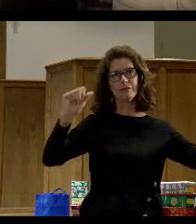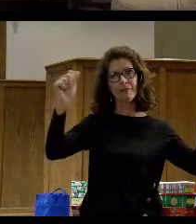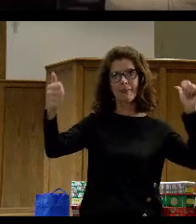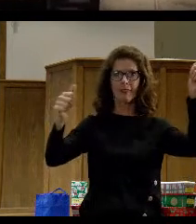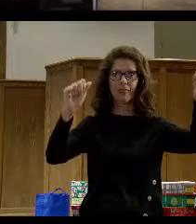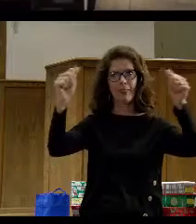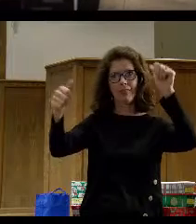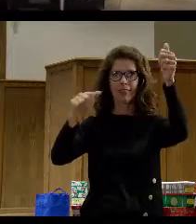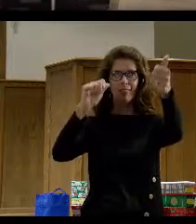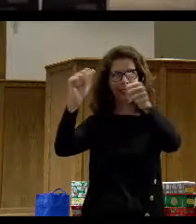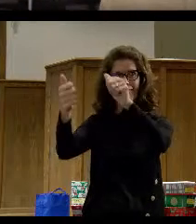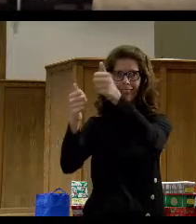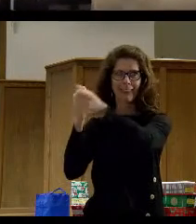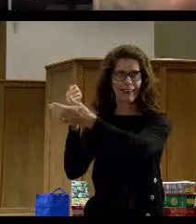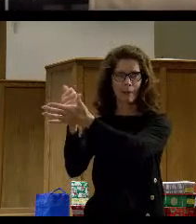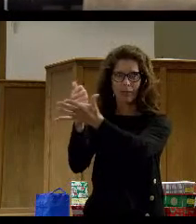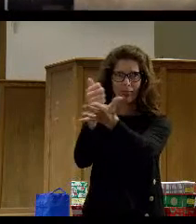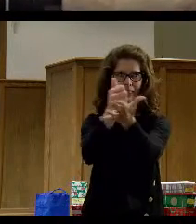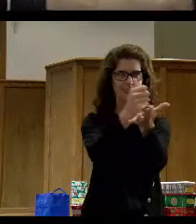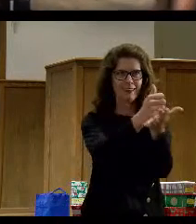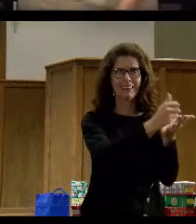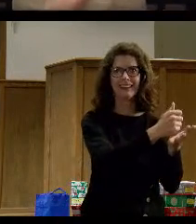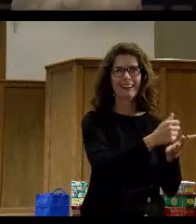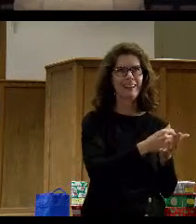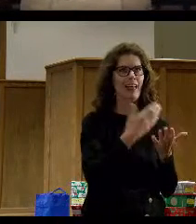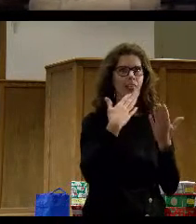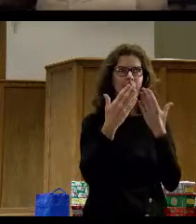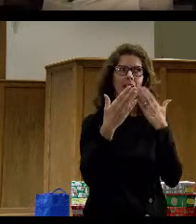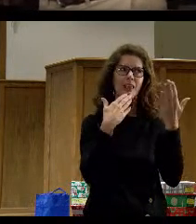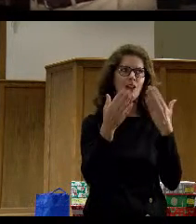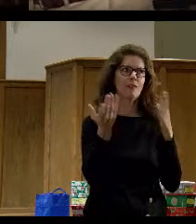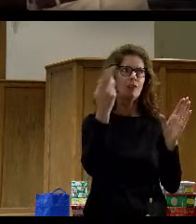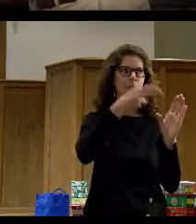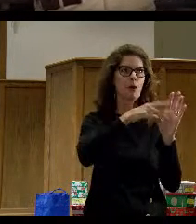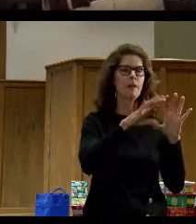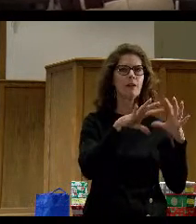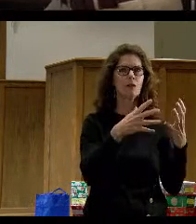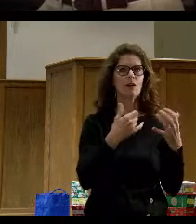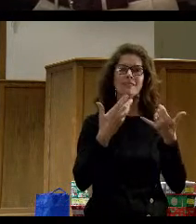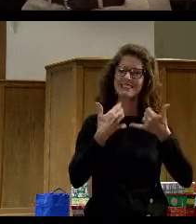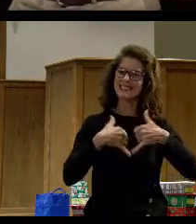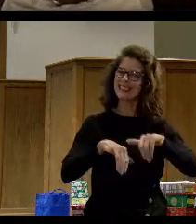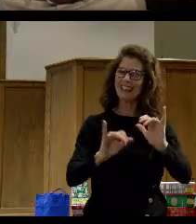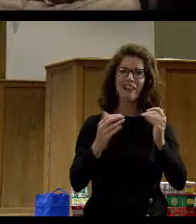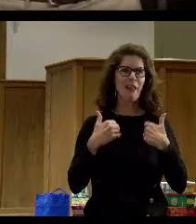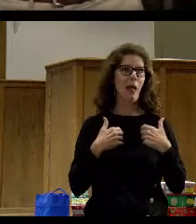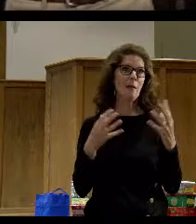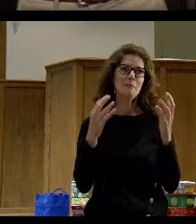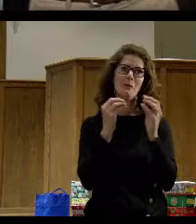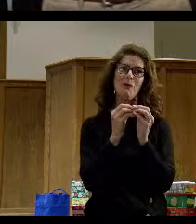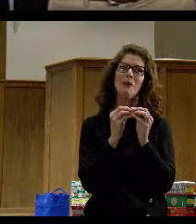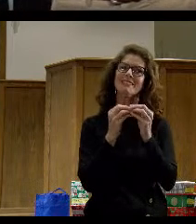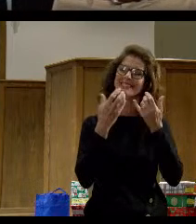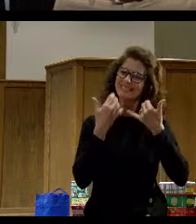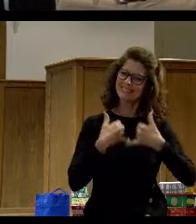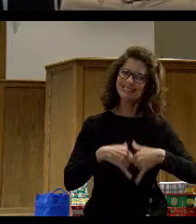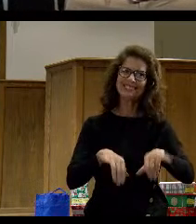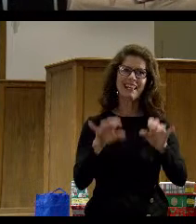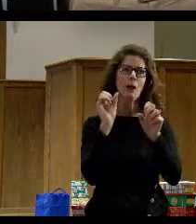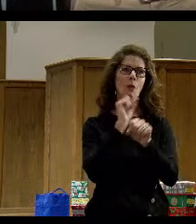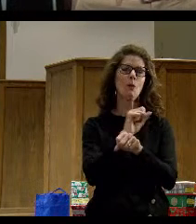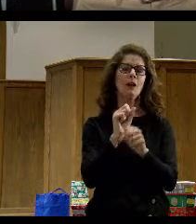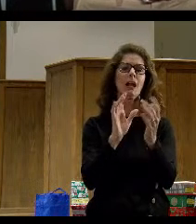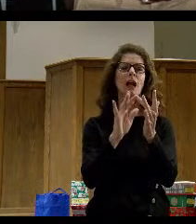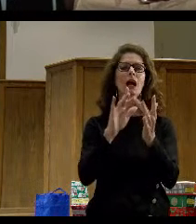folks out. So thank you if you're part of one of those crews. We still have a lot of homes to get to, and so if you want to help with that, you can contact Debbie Carter